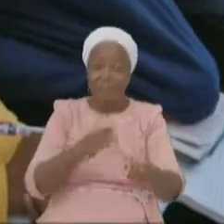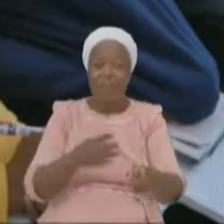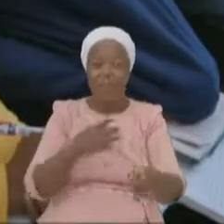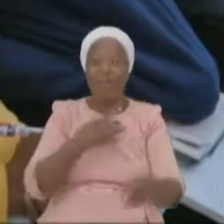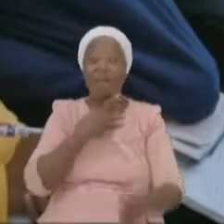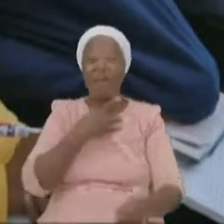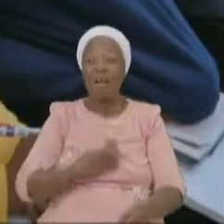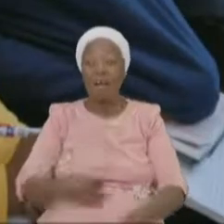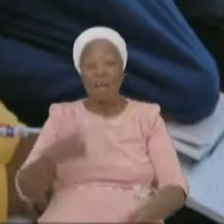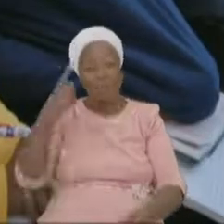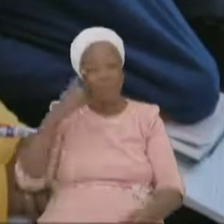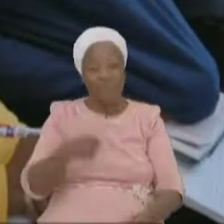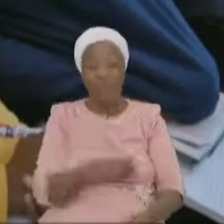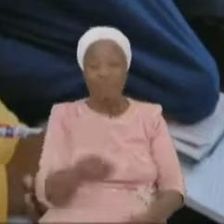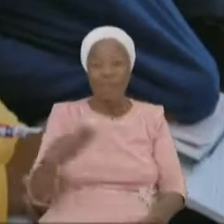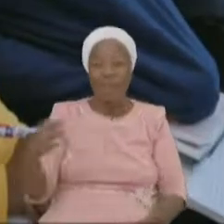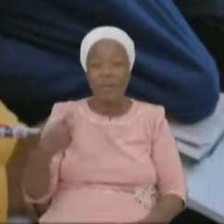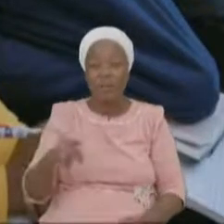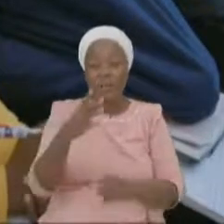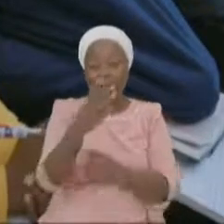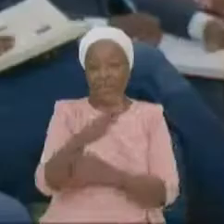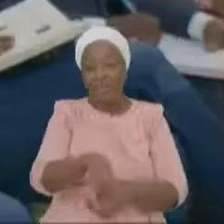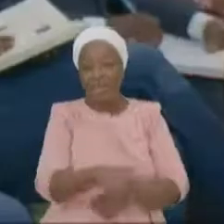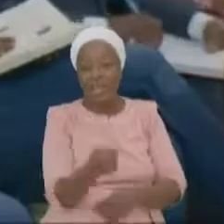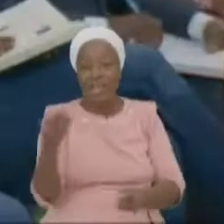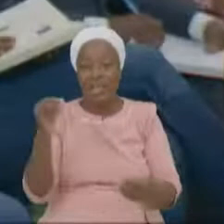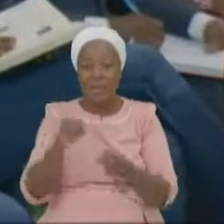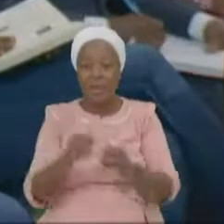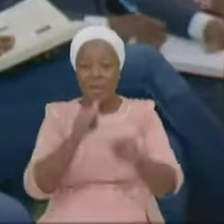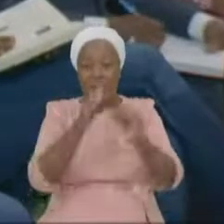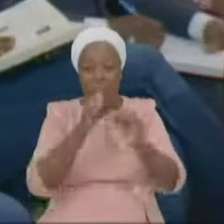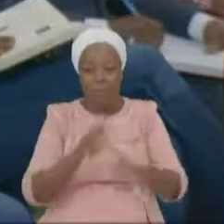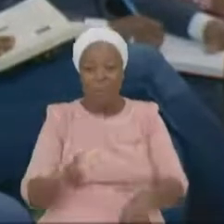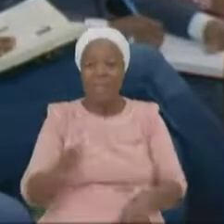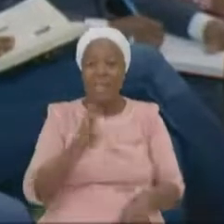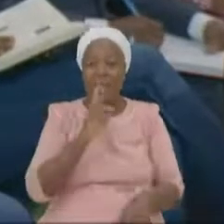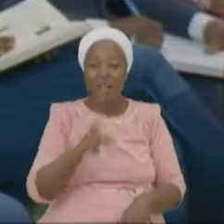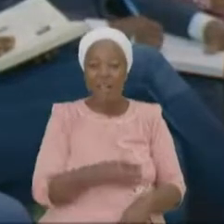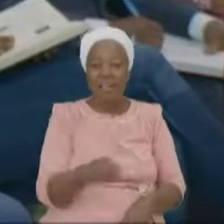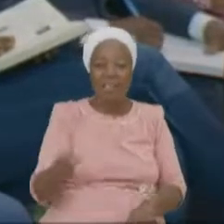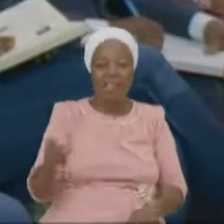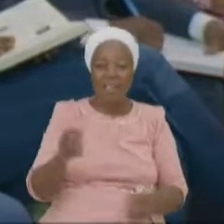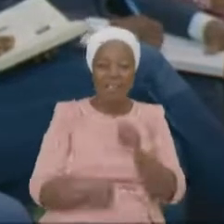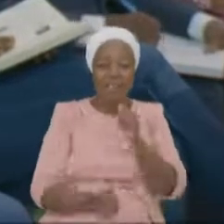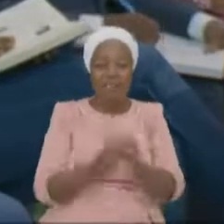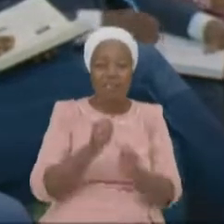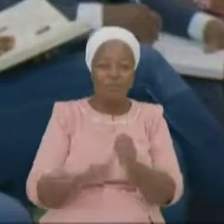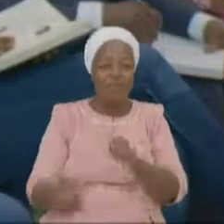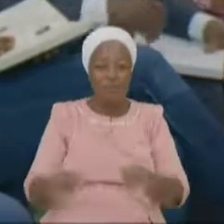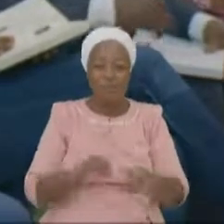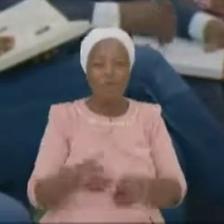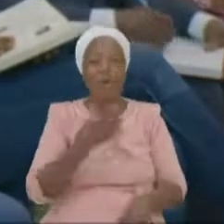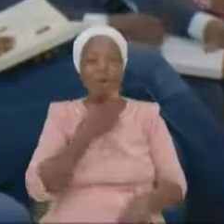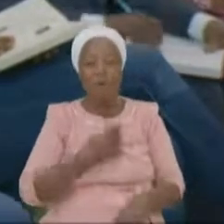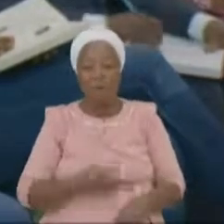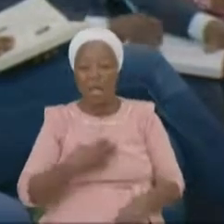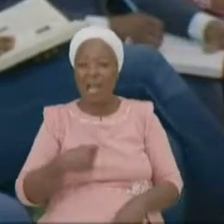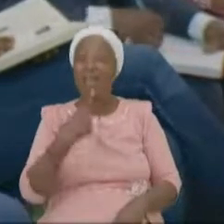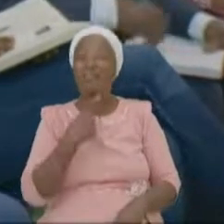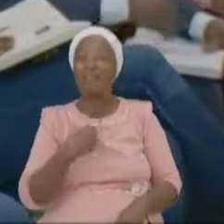things of the flesh anymore. Blessed are they which do hunger and thirst